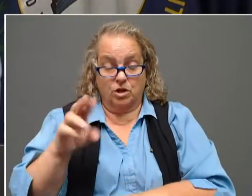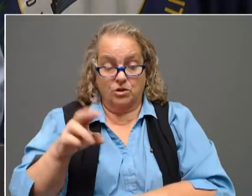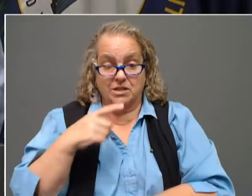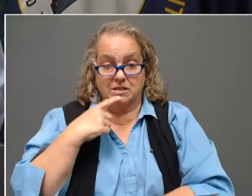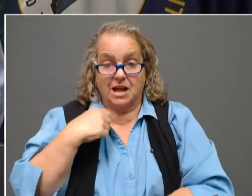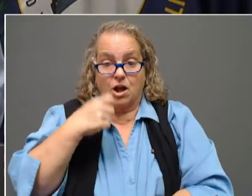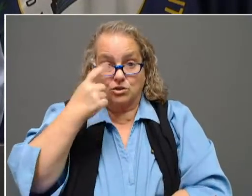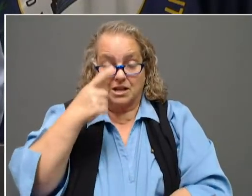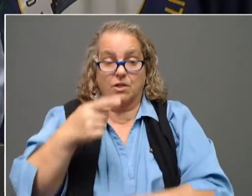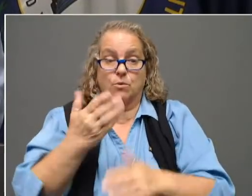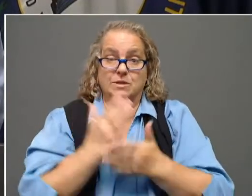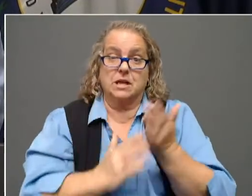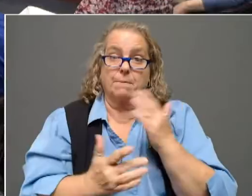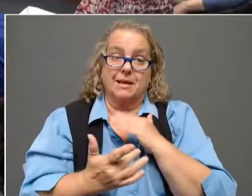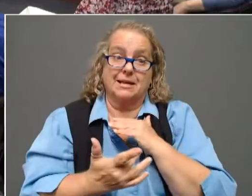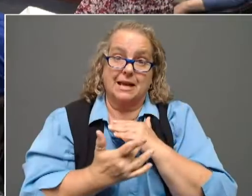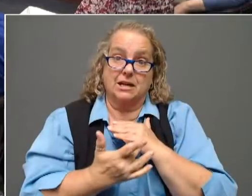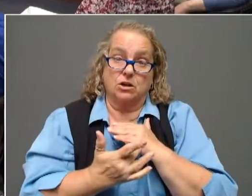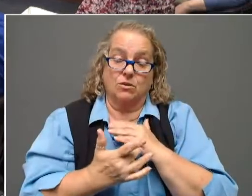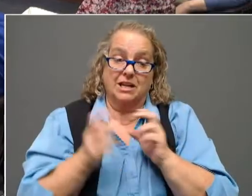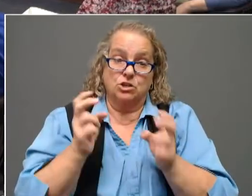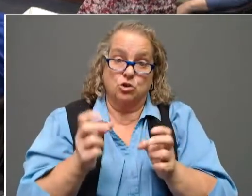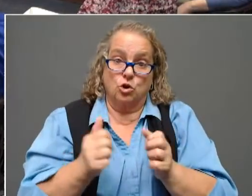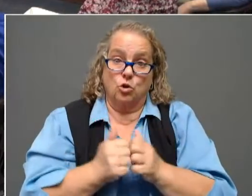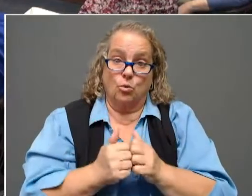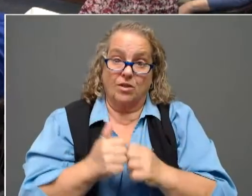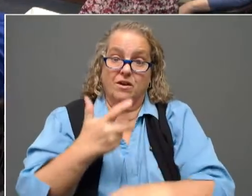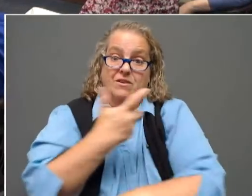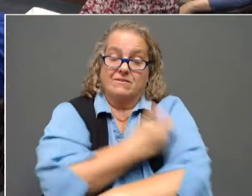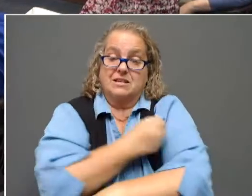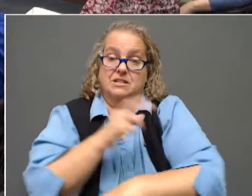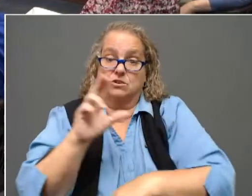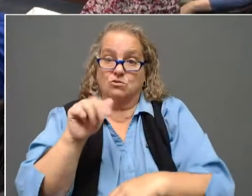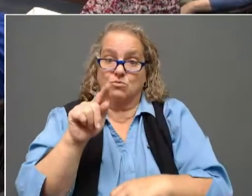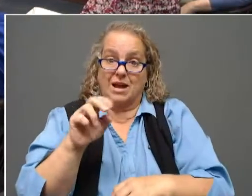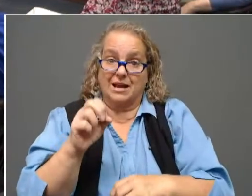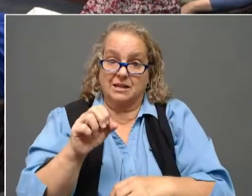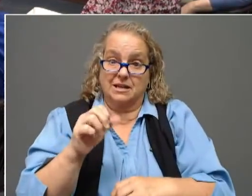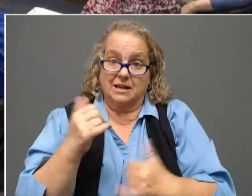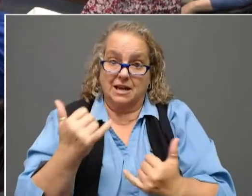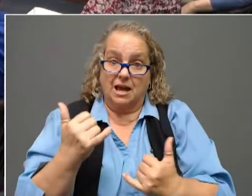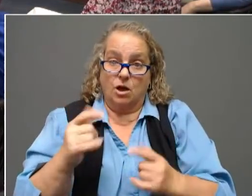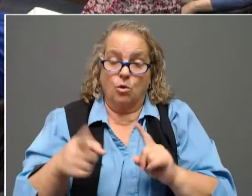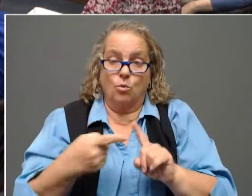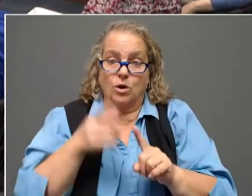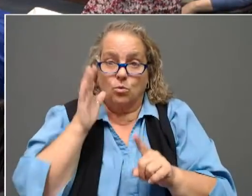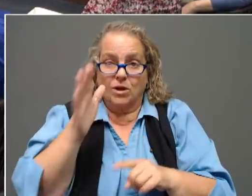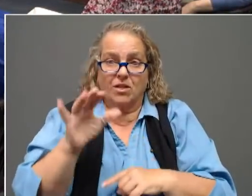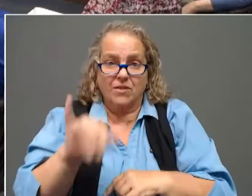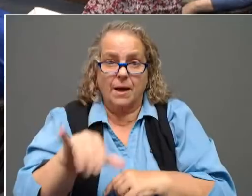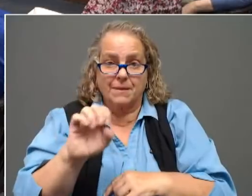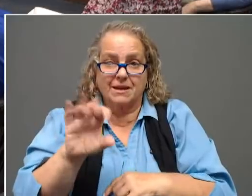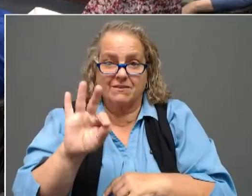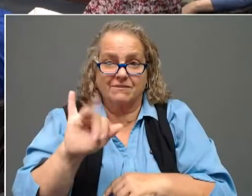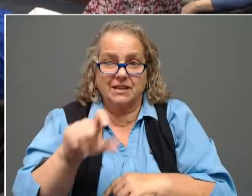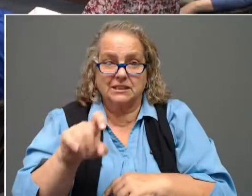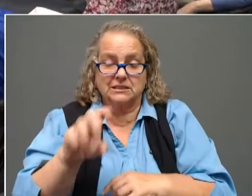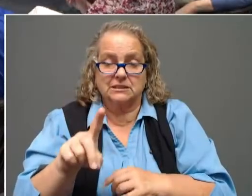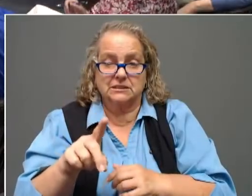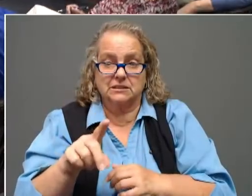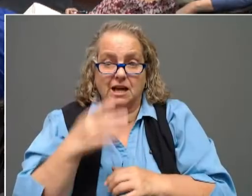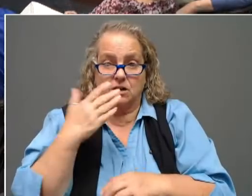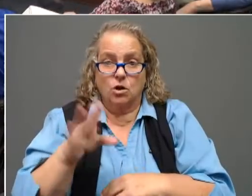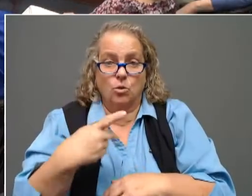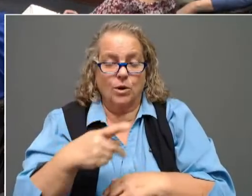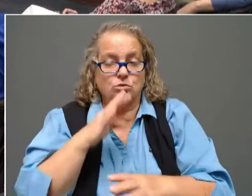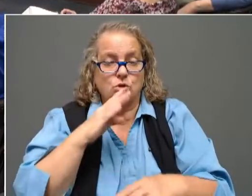issue with the vaccination rate map, and I was wondering when that was going to be fixed, so, you know, when we talk about it, it can become more